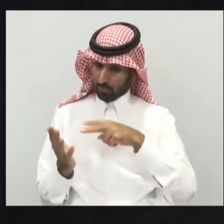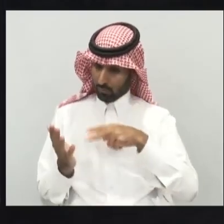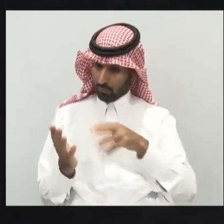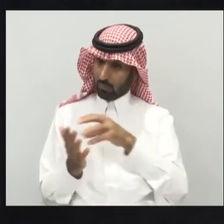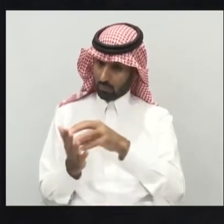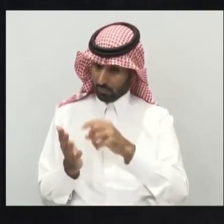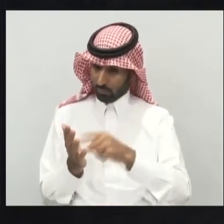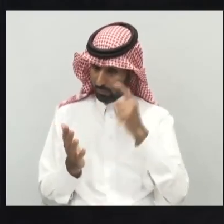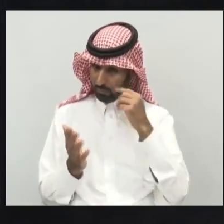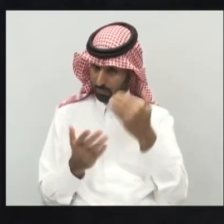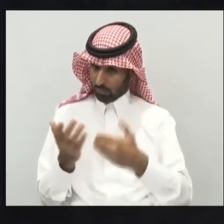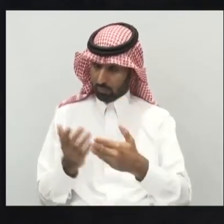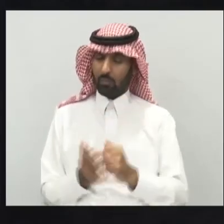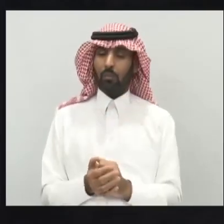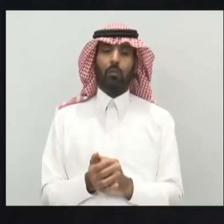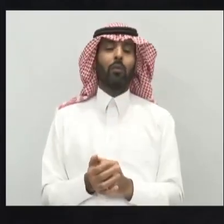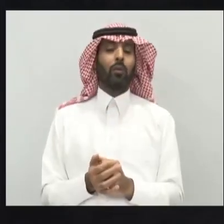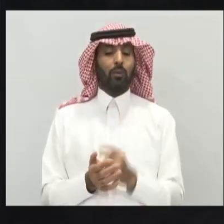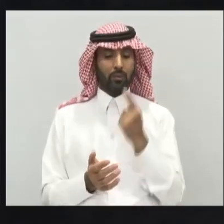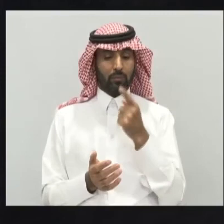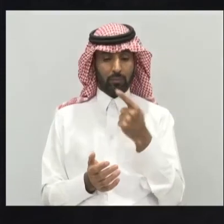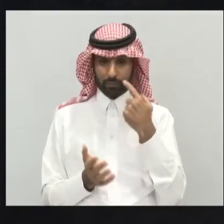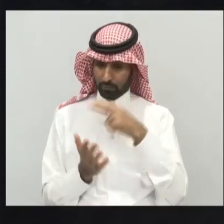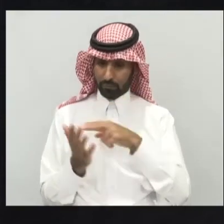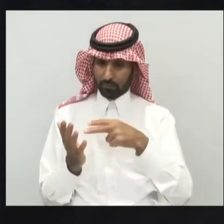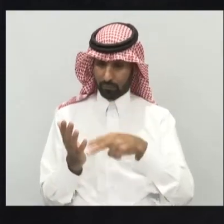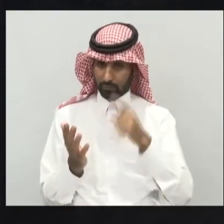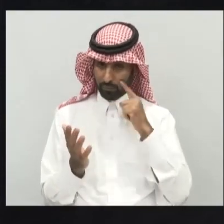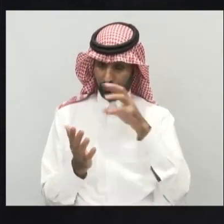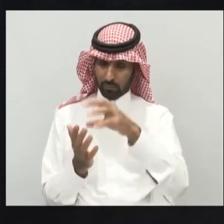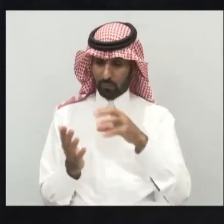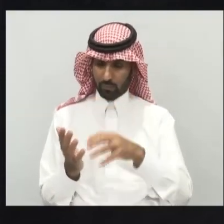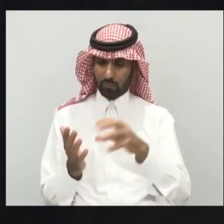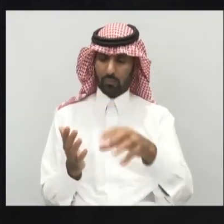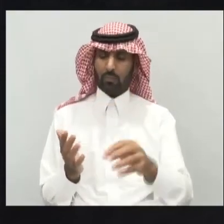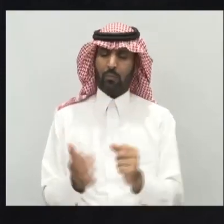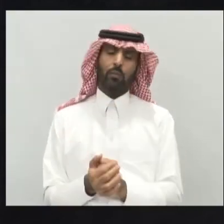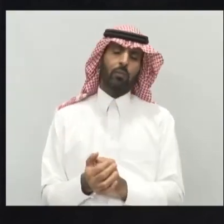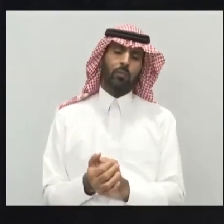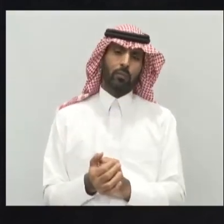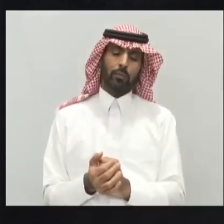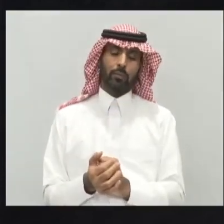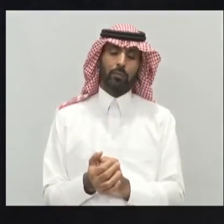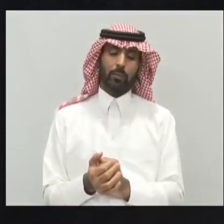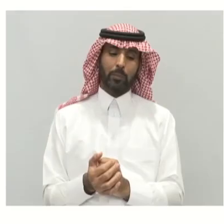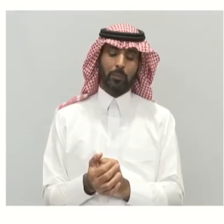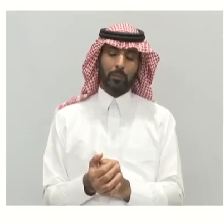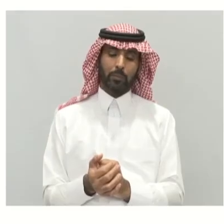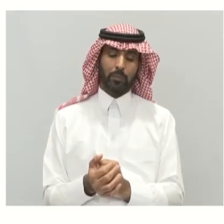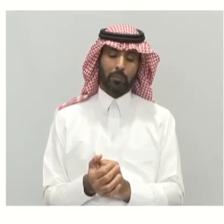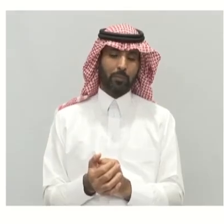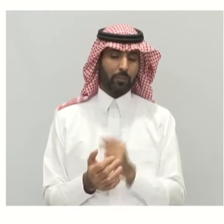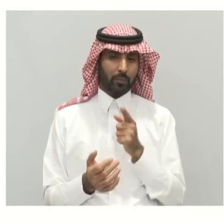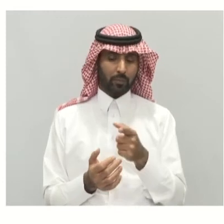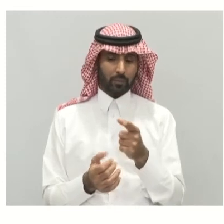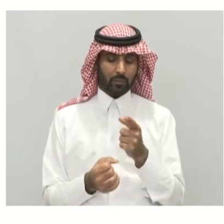on the comments we read, okay? You have to read the comments so you can write down these answers. What